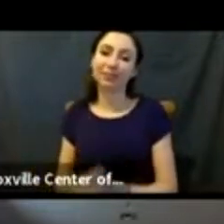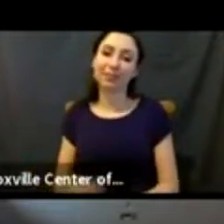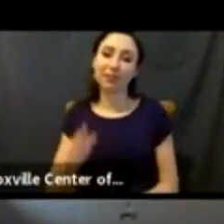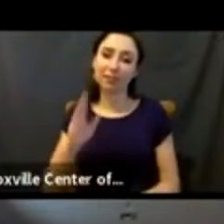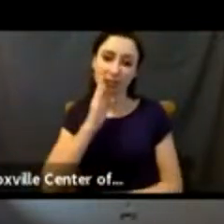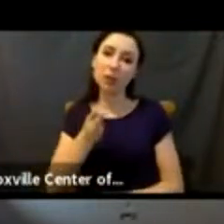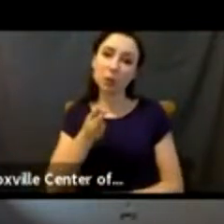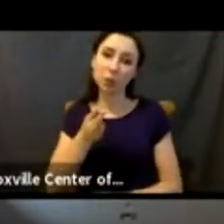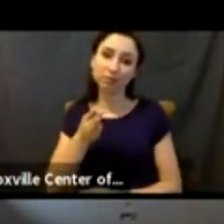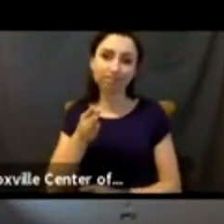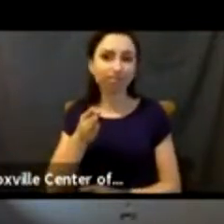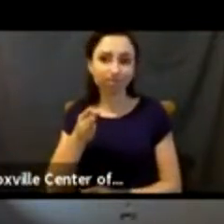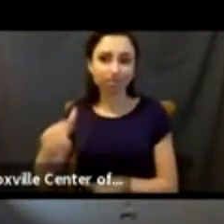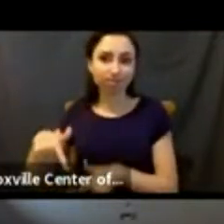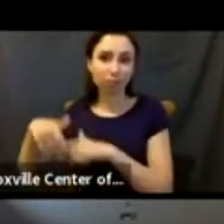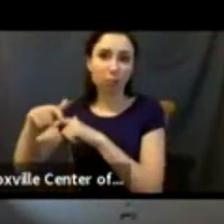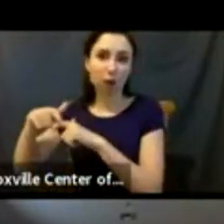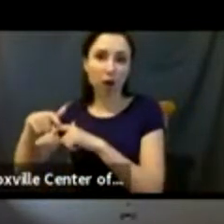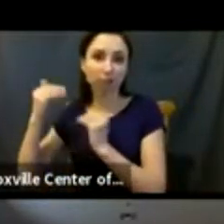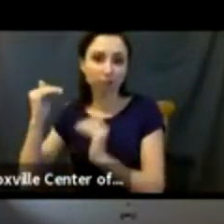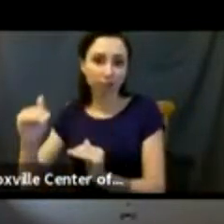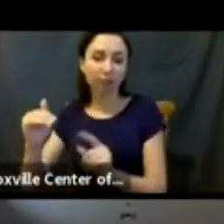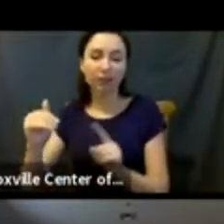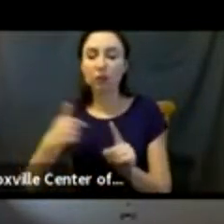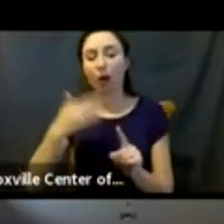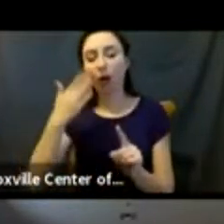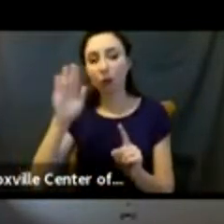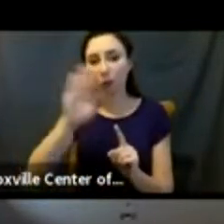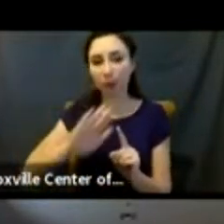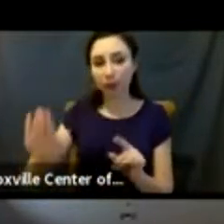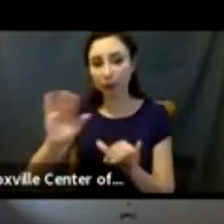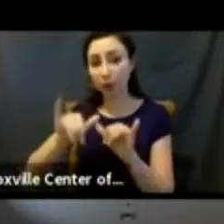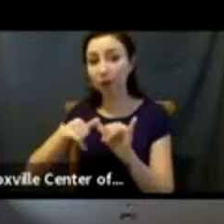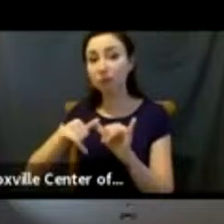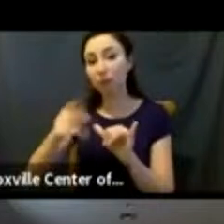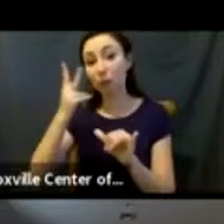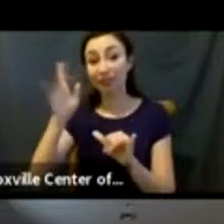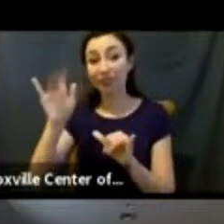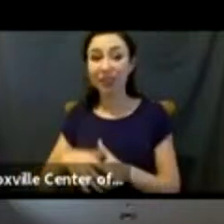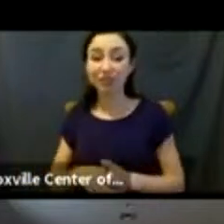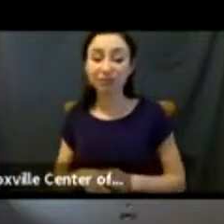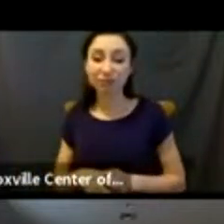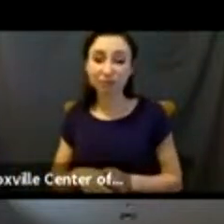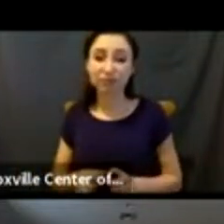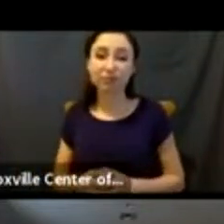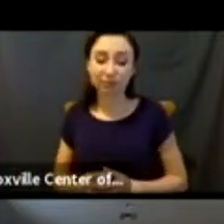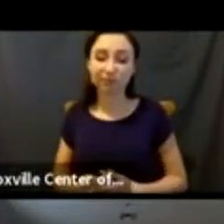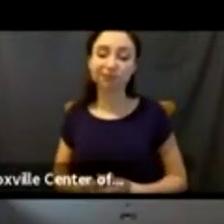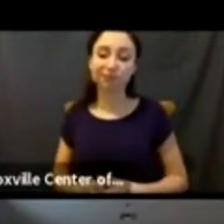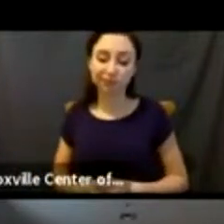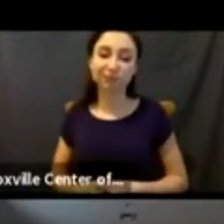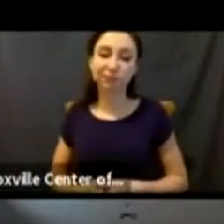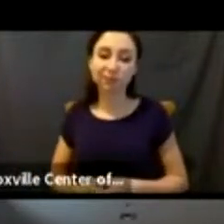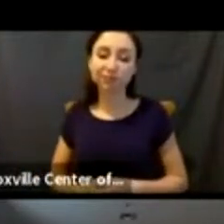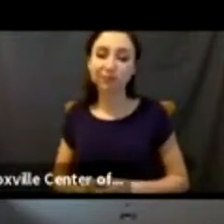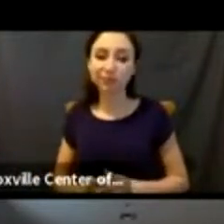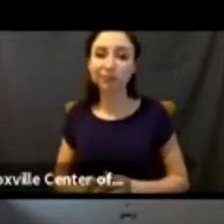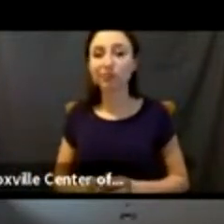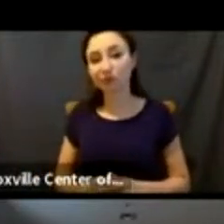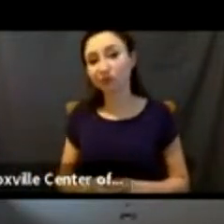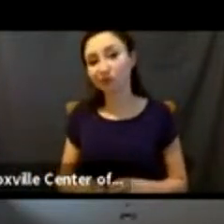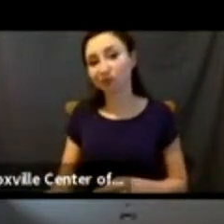I don't know what the metrics were they used, but that's what you've seen. Right.